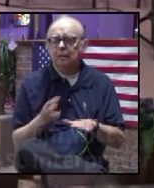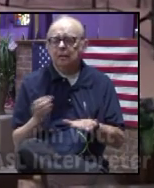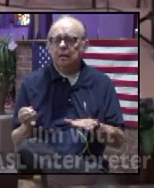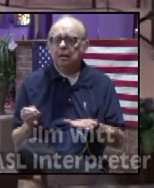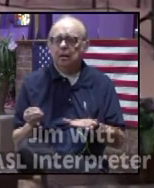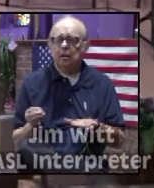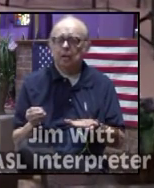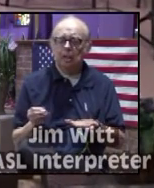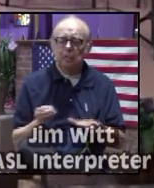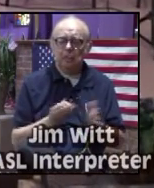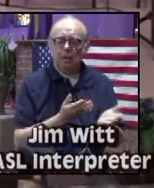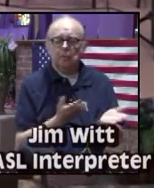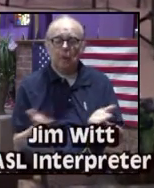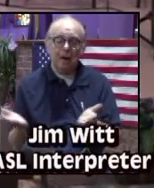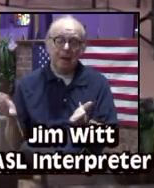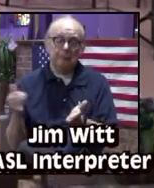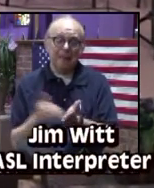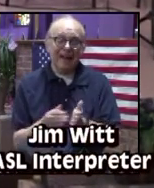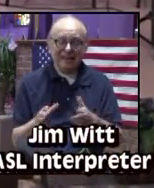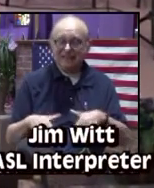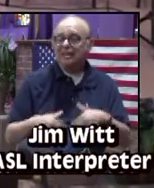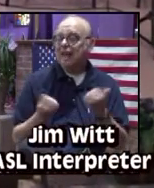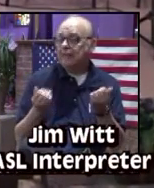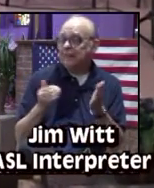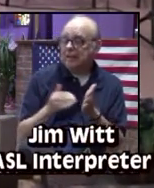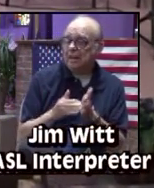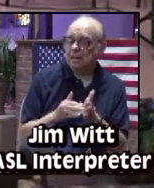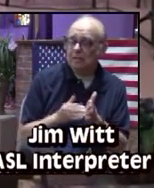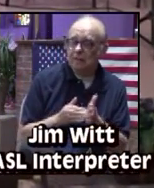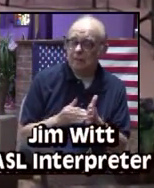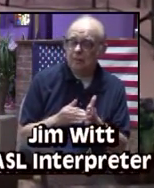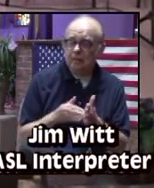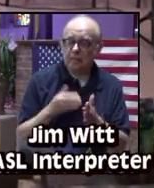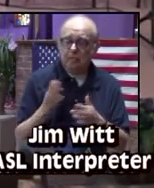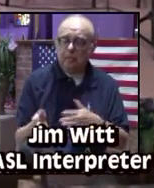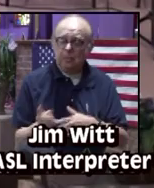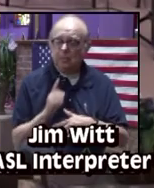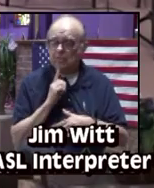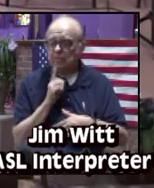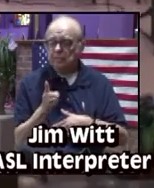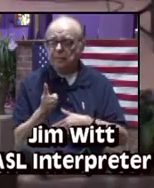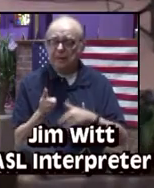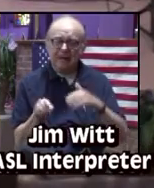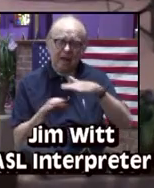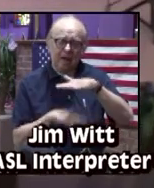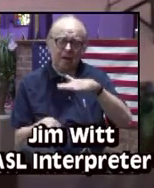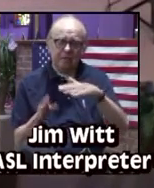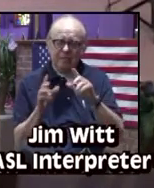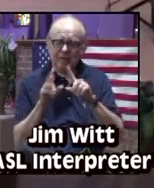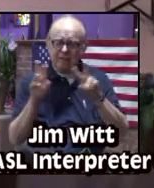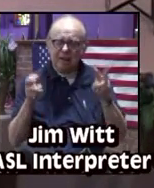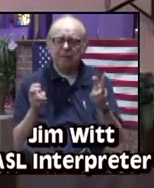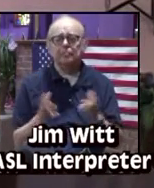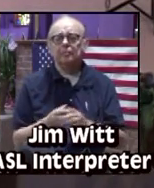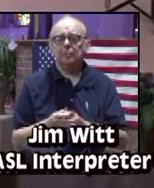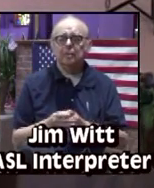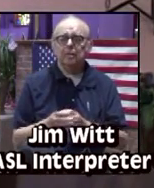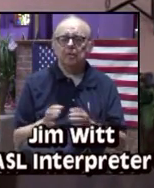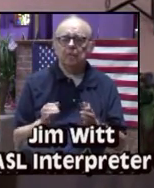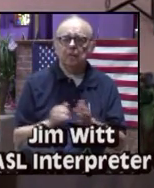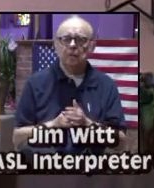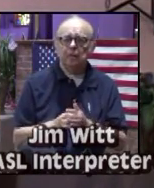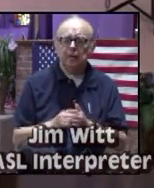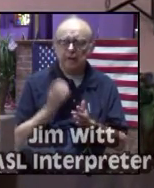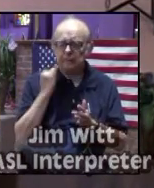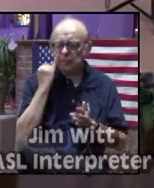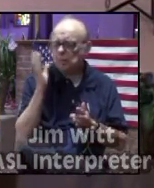him being brought back to life. But there was a subline in there that if you